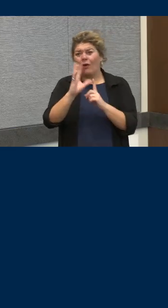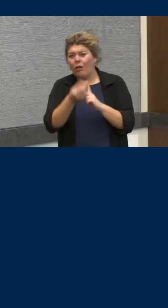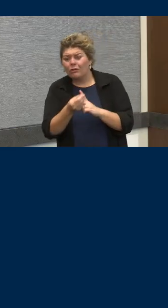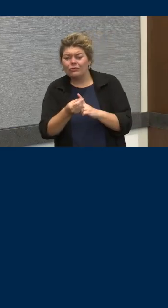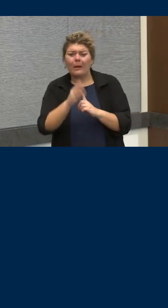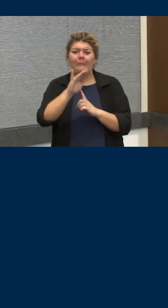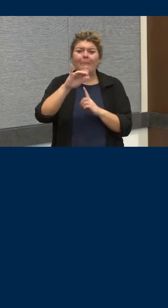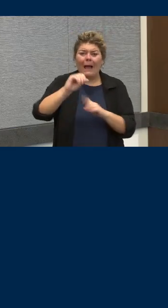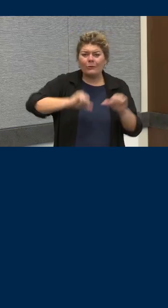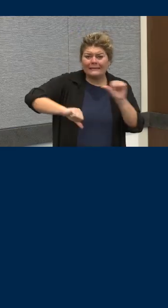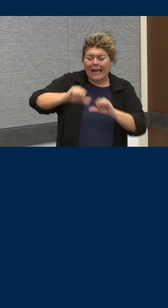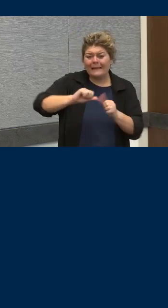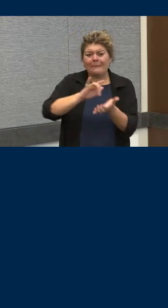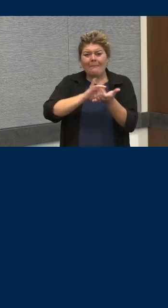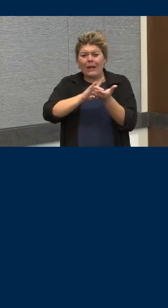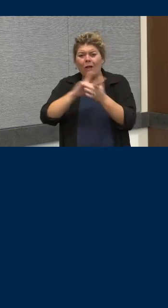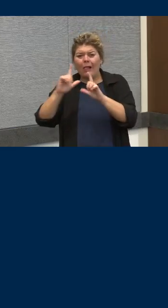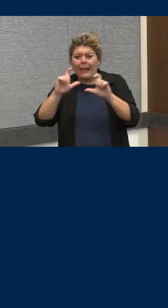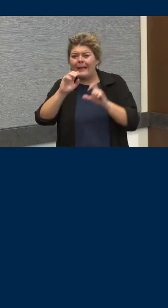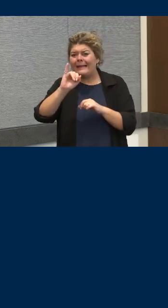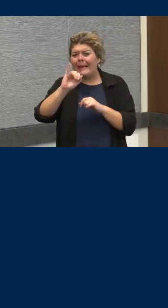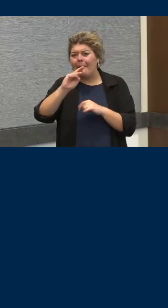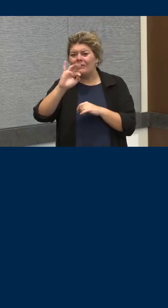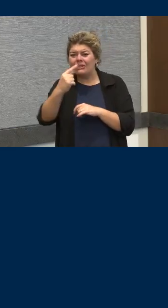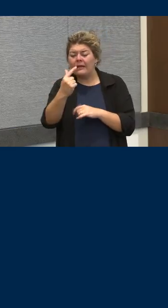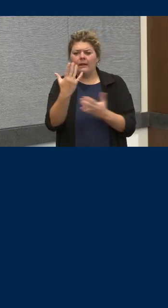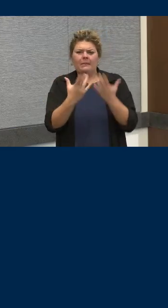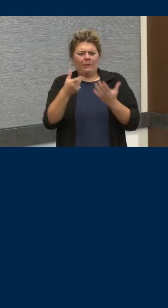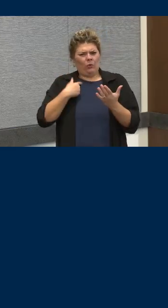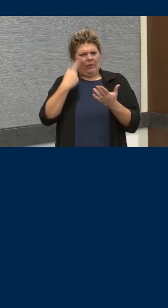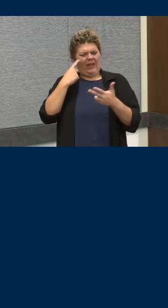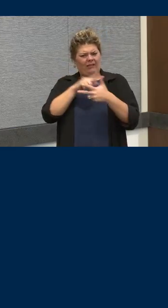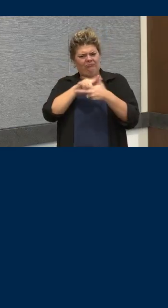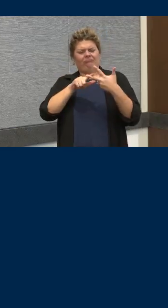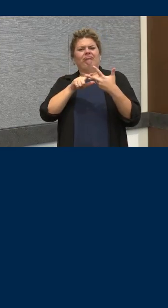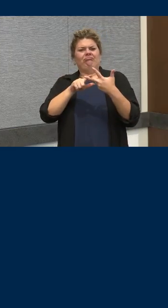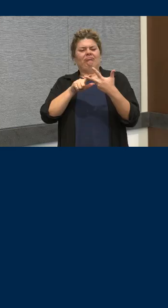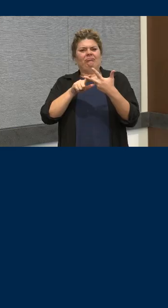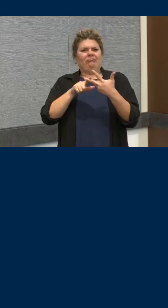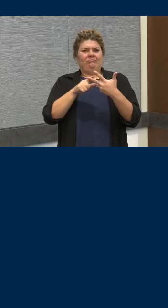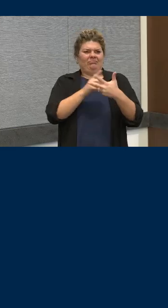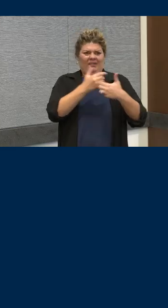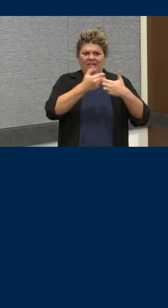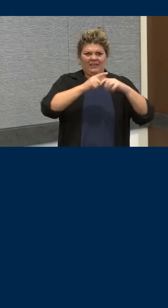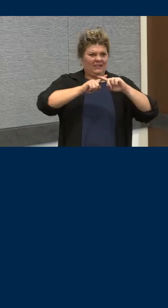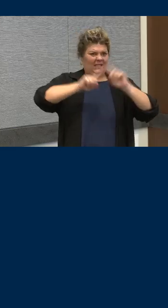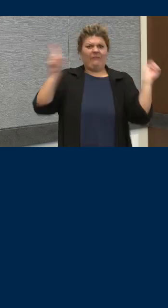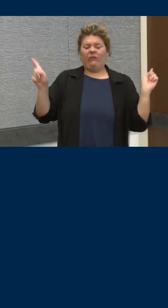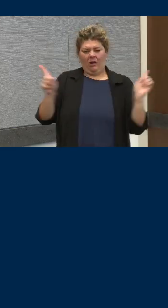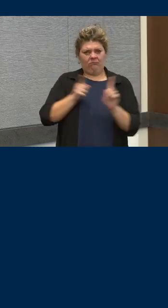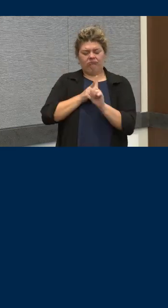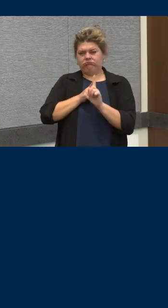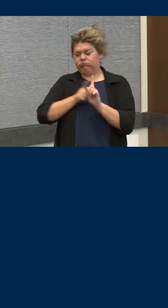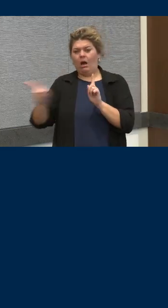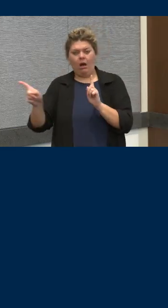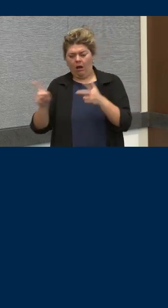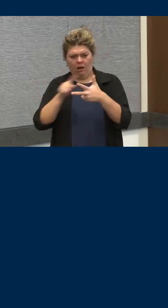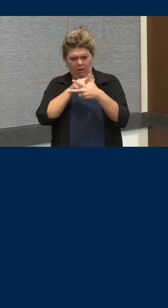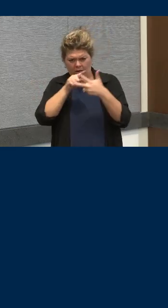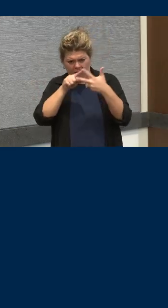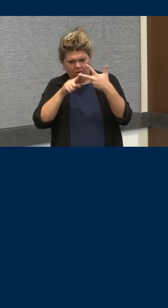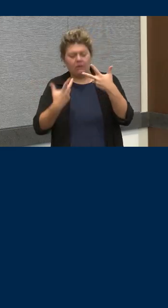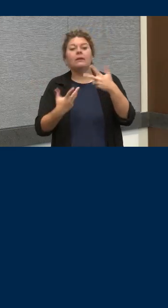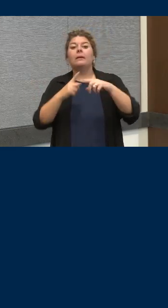imaging. At first glance, you might think these disciplines may seem to stand worlds apart. Yet what unites them